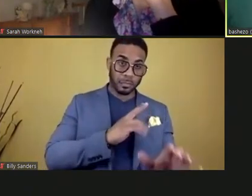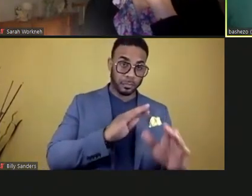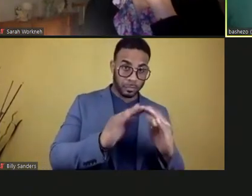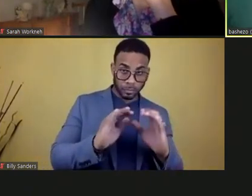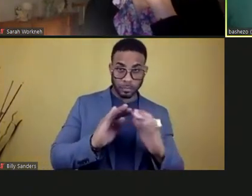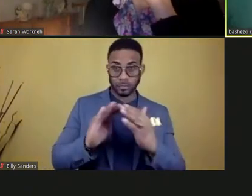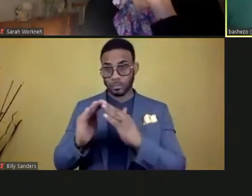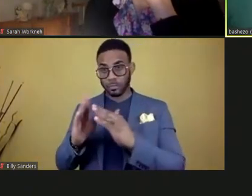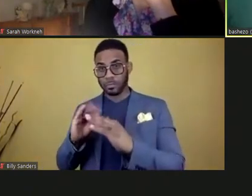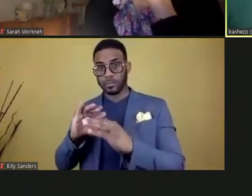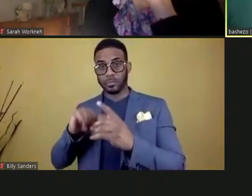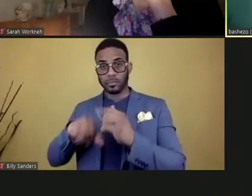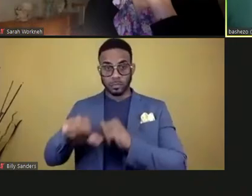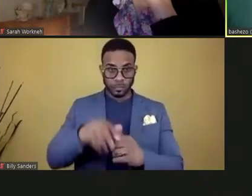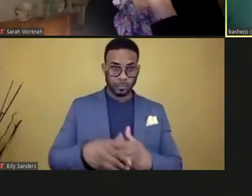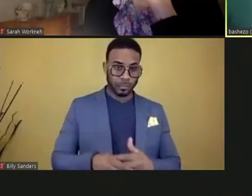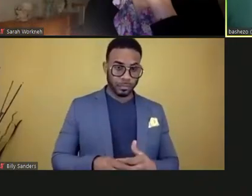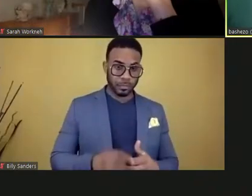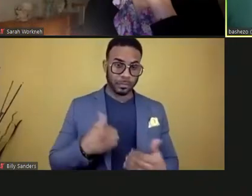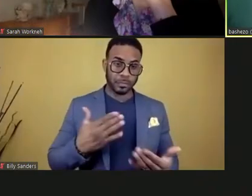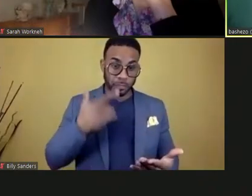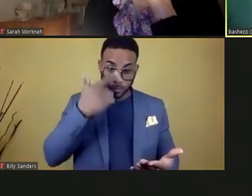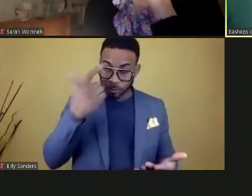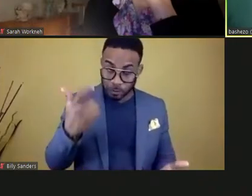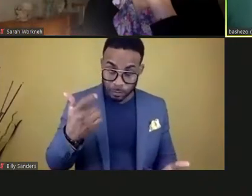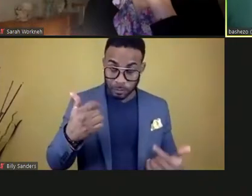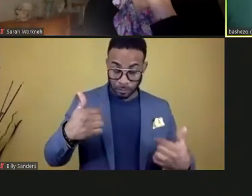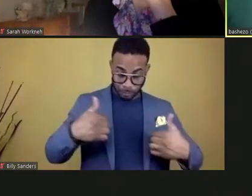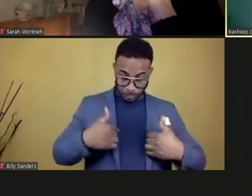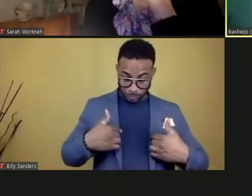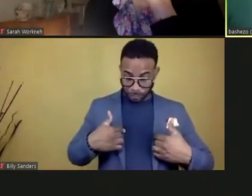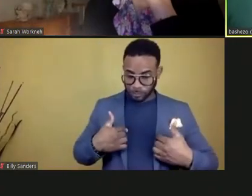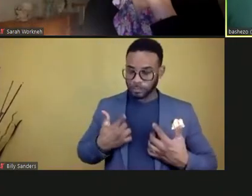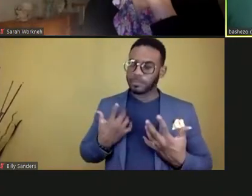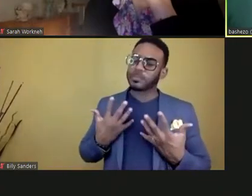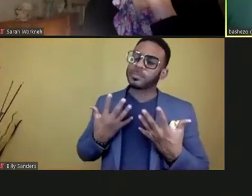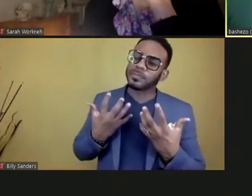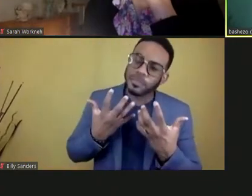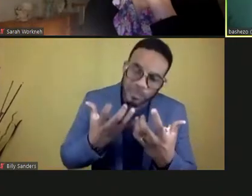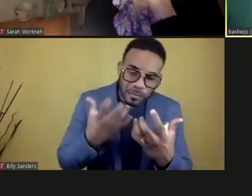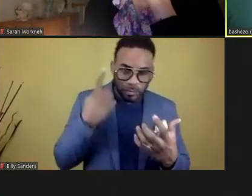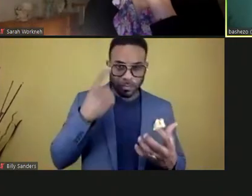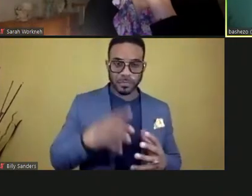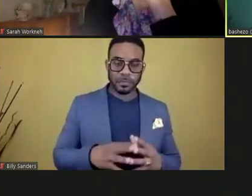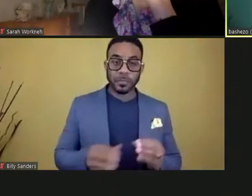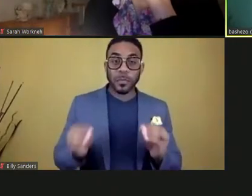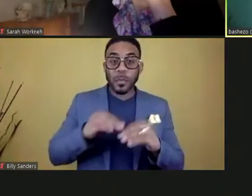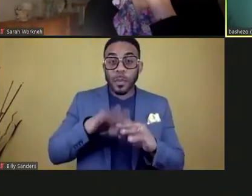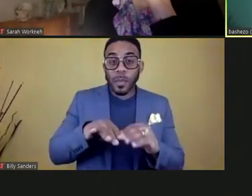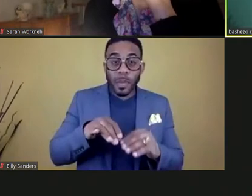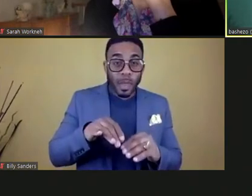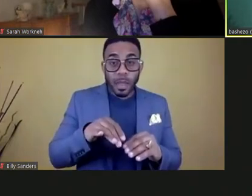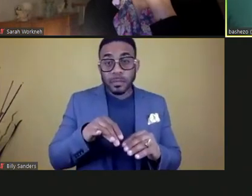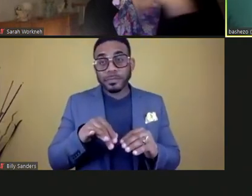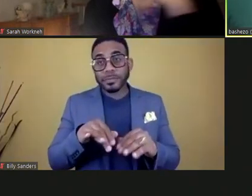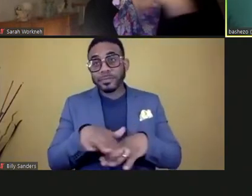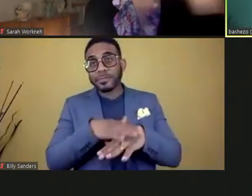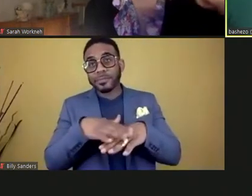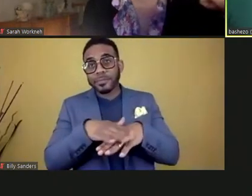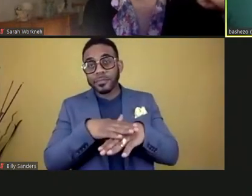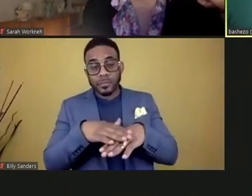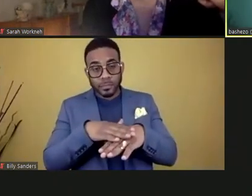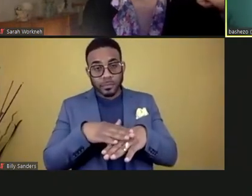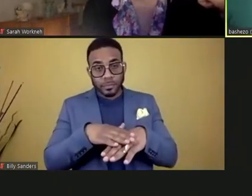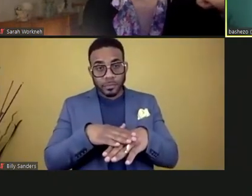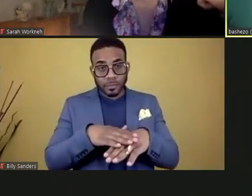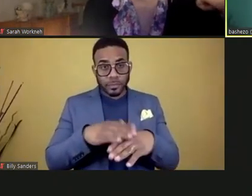social. I'm here because I yearn for more than a cursory conversation around equity